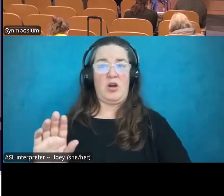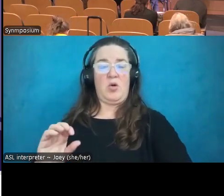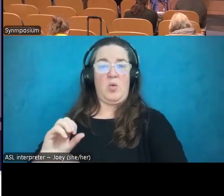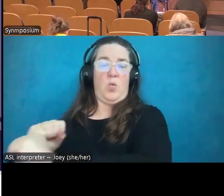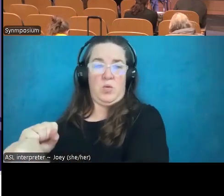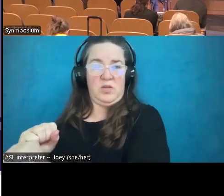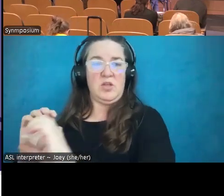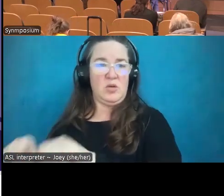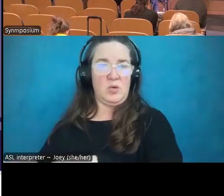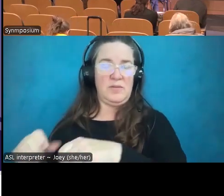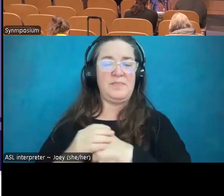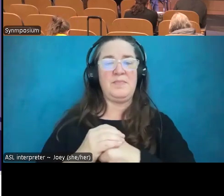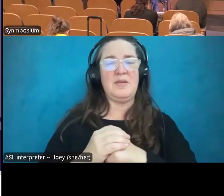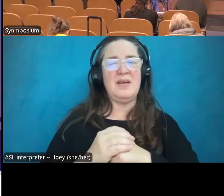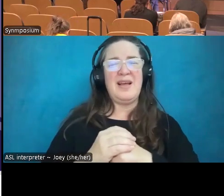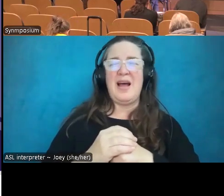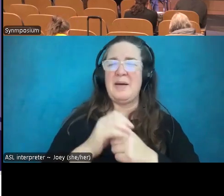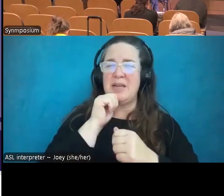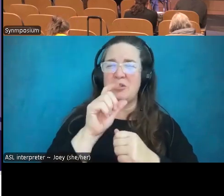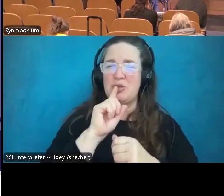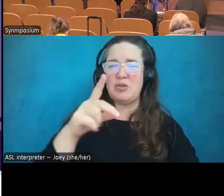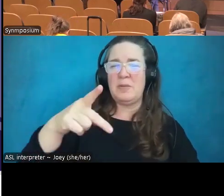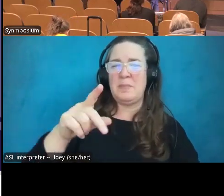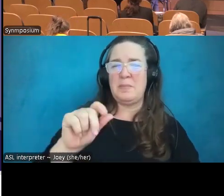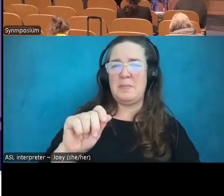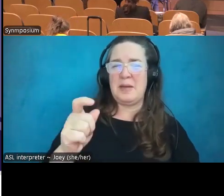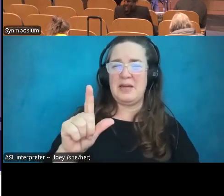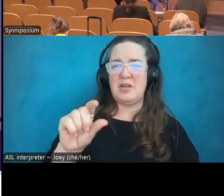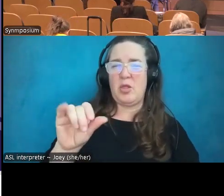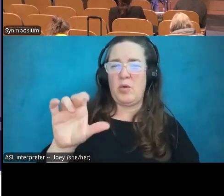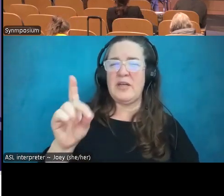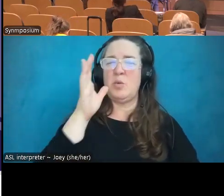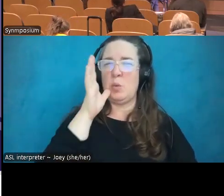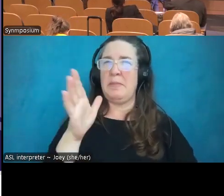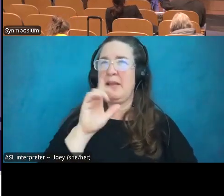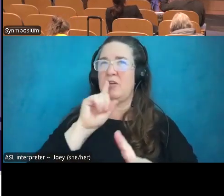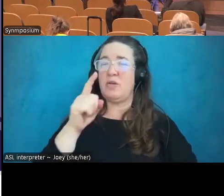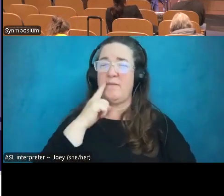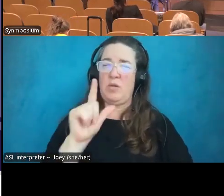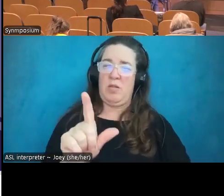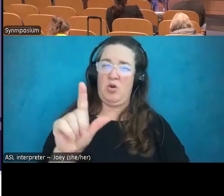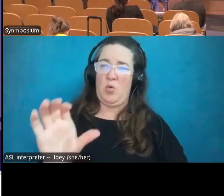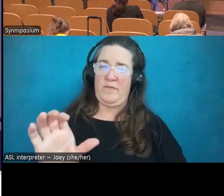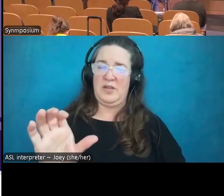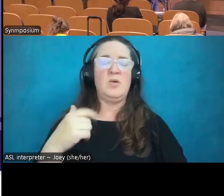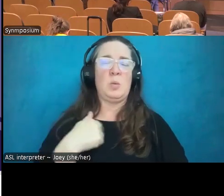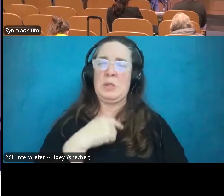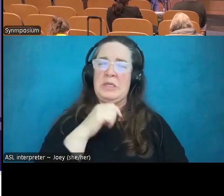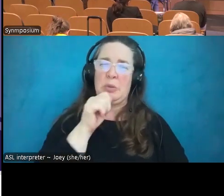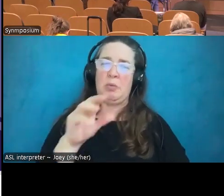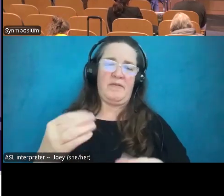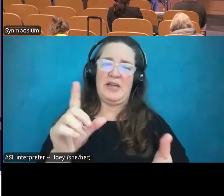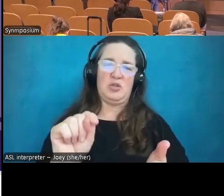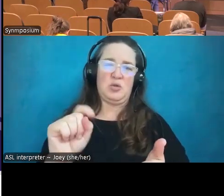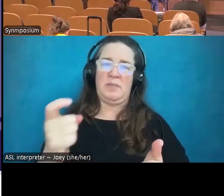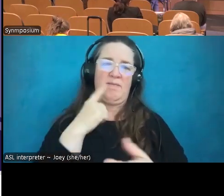I don't know that Paxlovid's going to be the answer, and that's why I don't treat with it long-term. Are there ways for long COVID